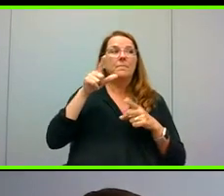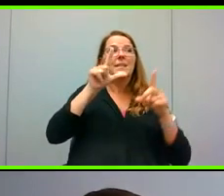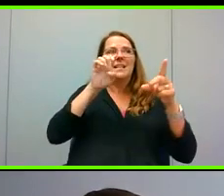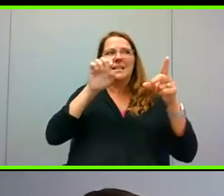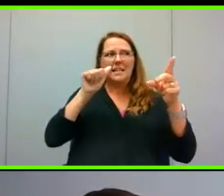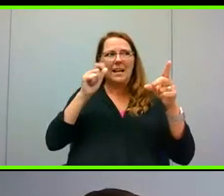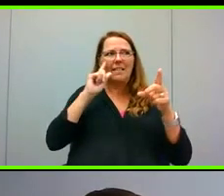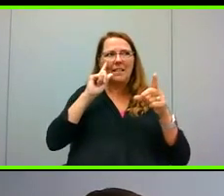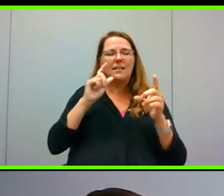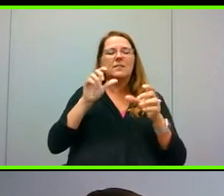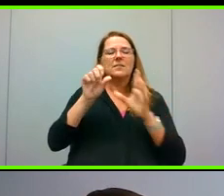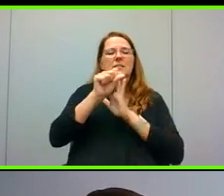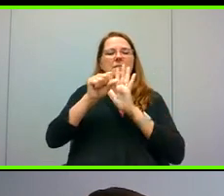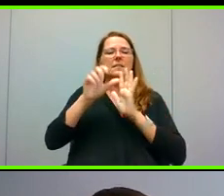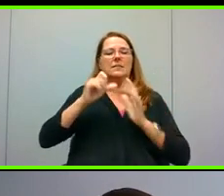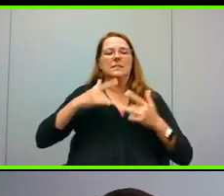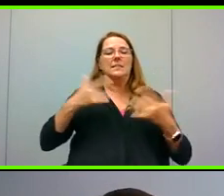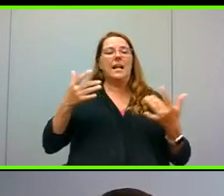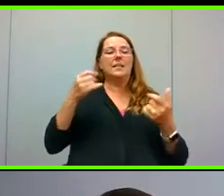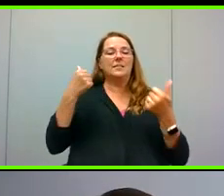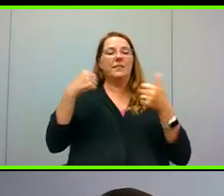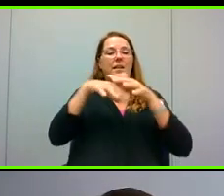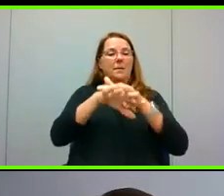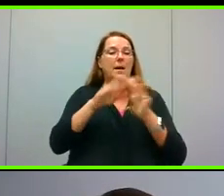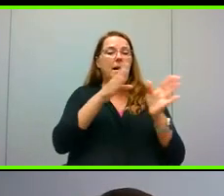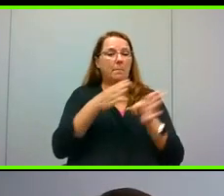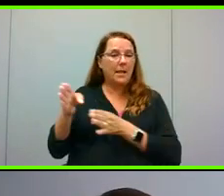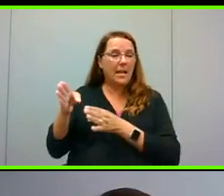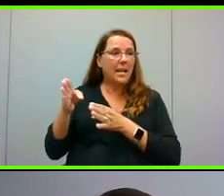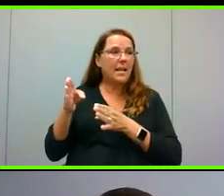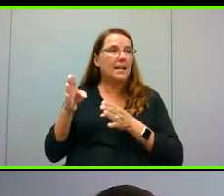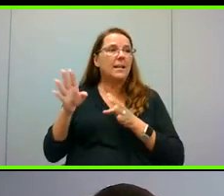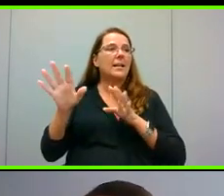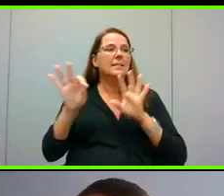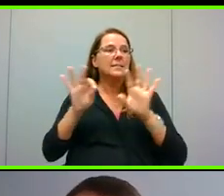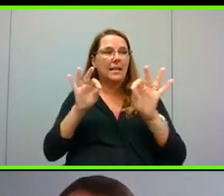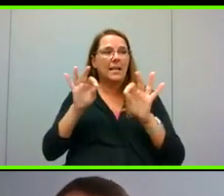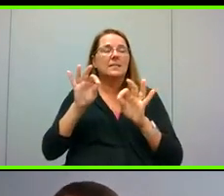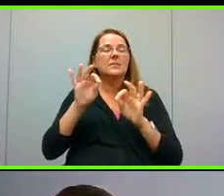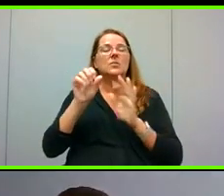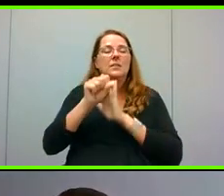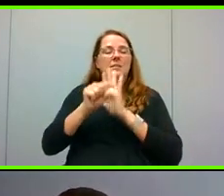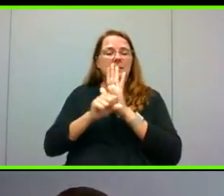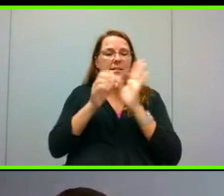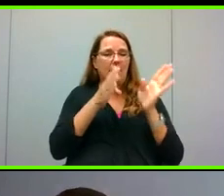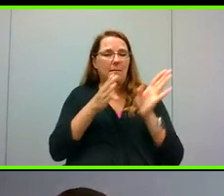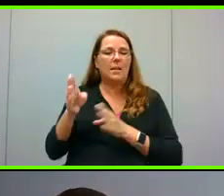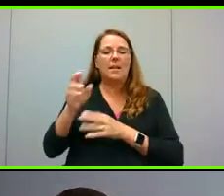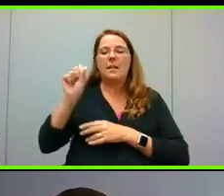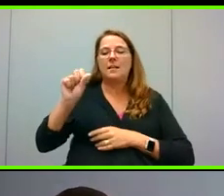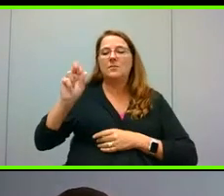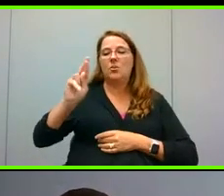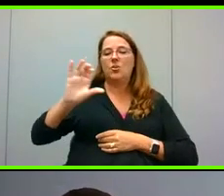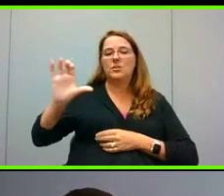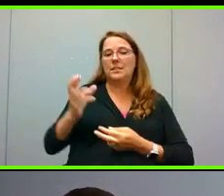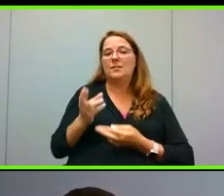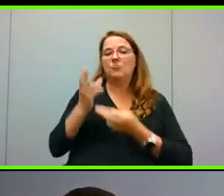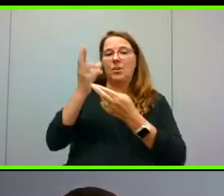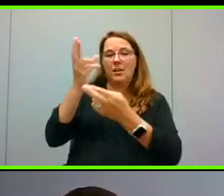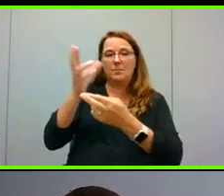State Plan, implementation of BR services, and selection of the Combined State Plan, which is the SRC recommendations and the